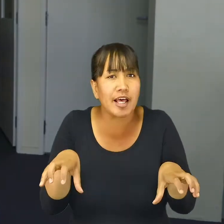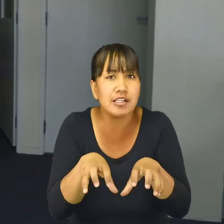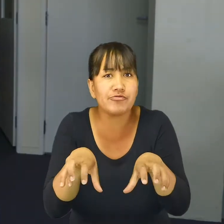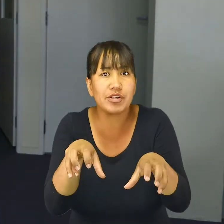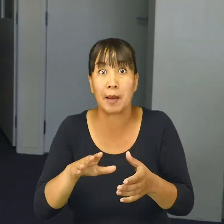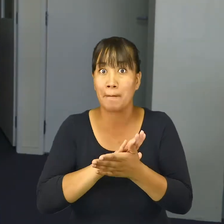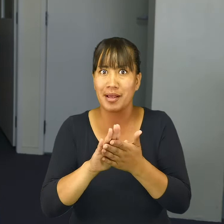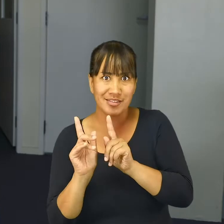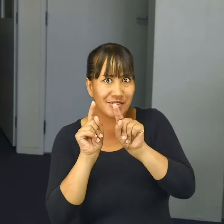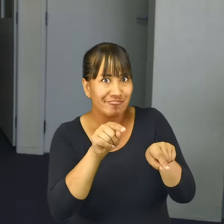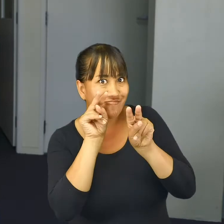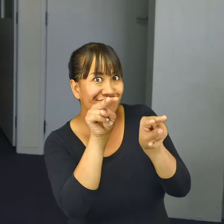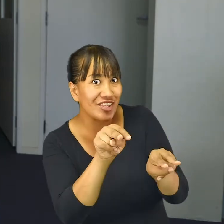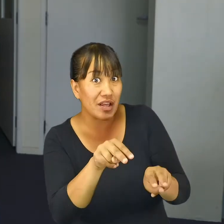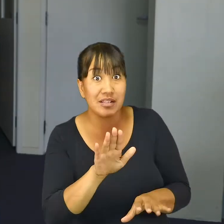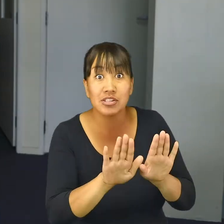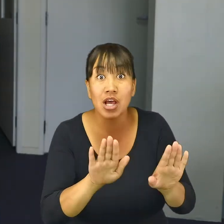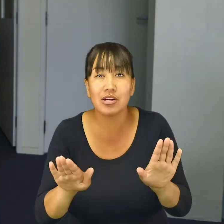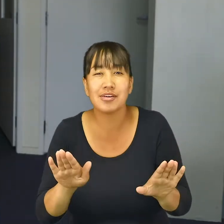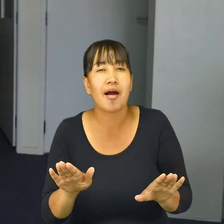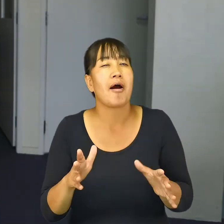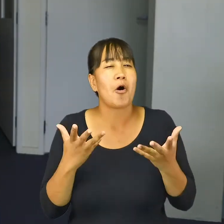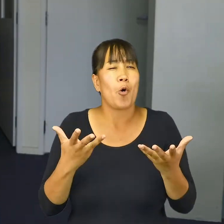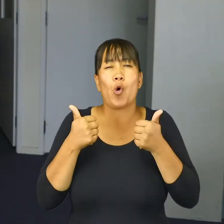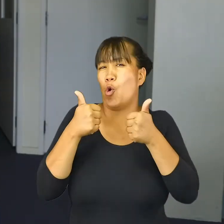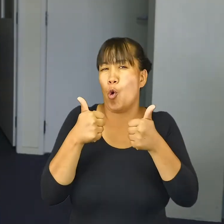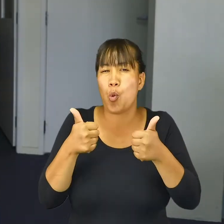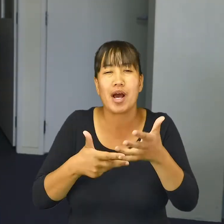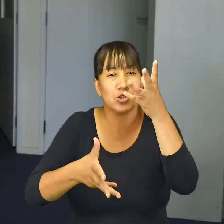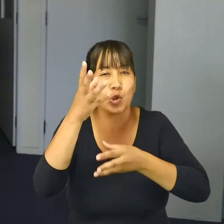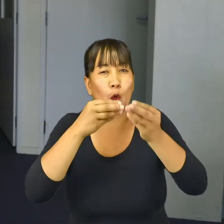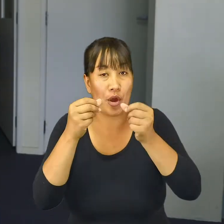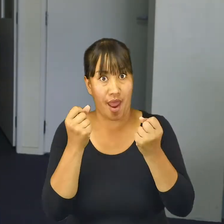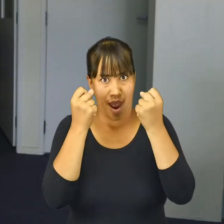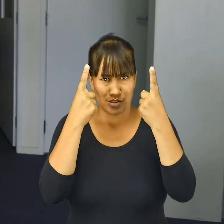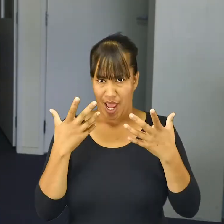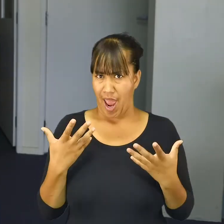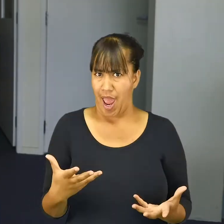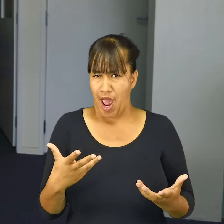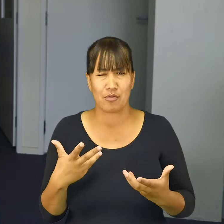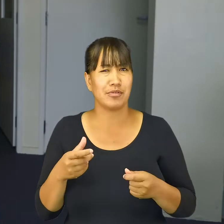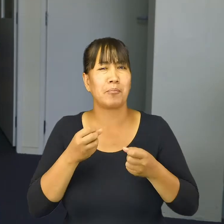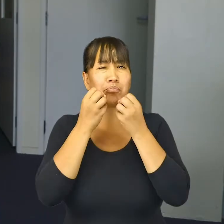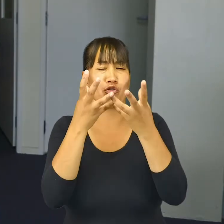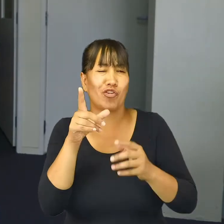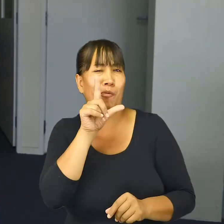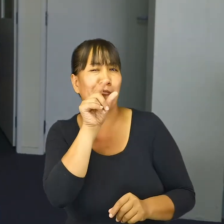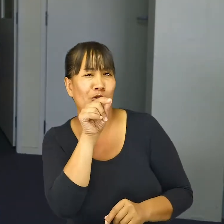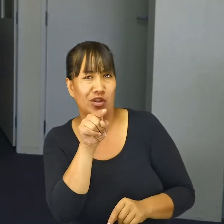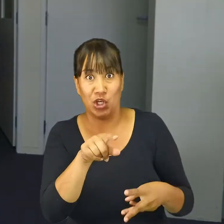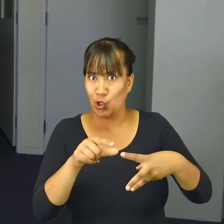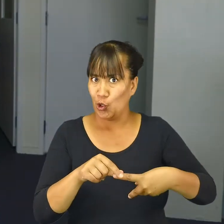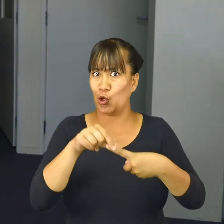and children can actually see and touch and do, that's how you better get to understand this wonderful